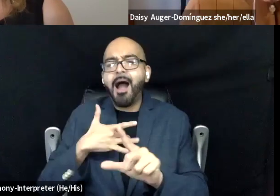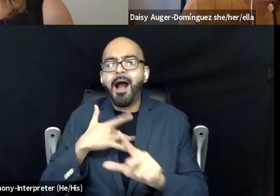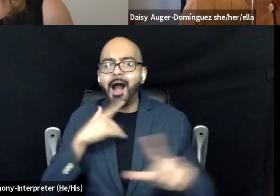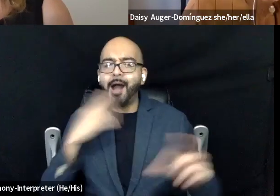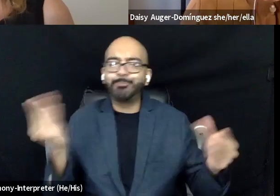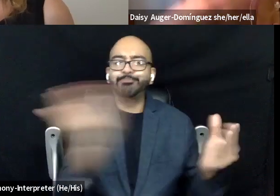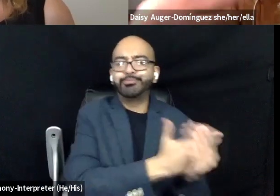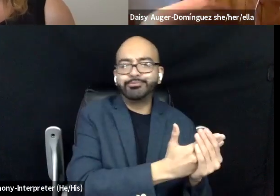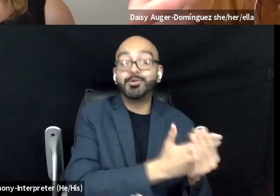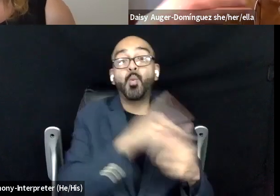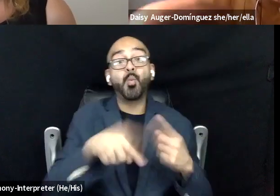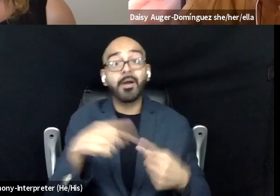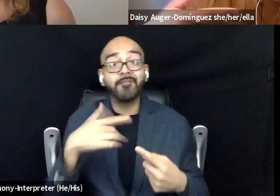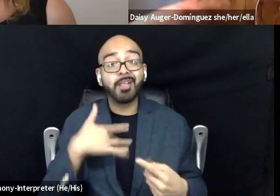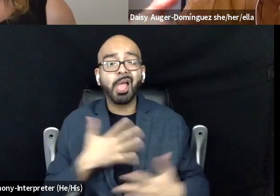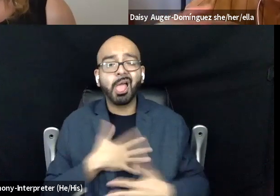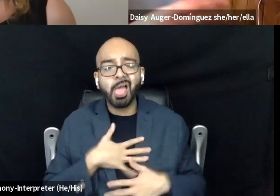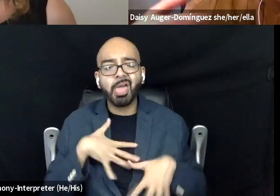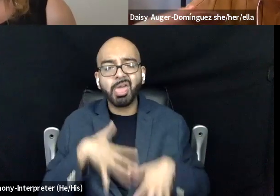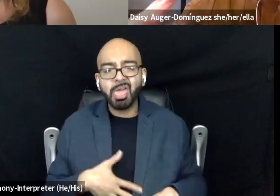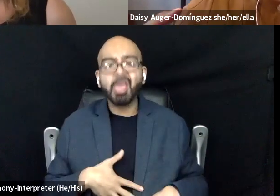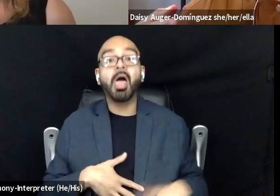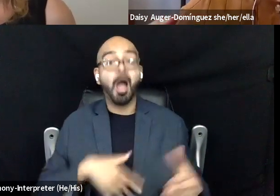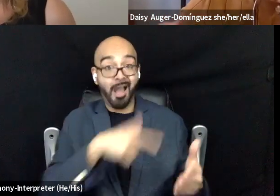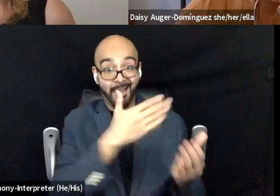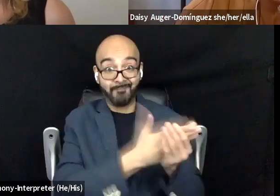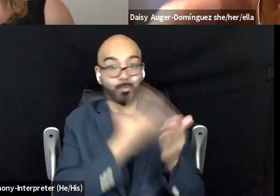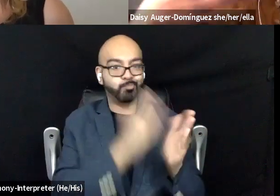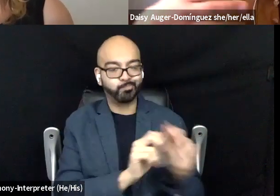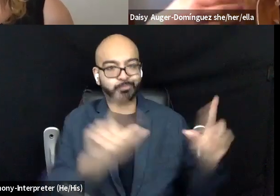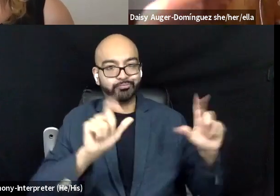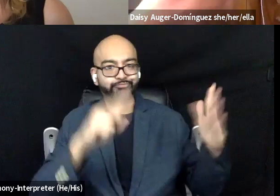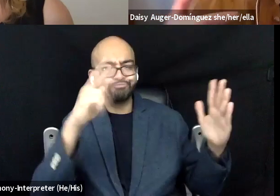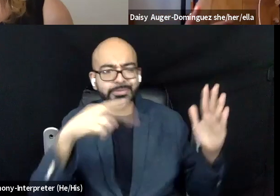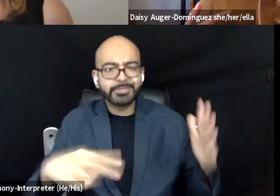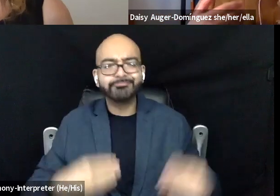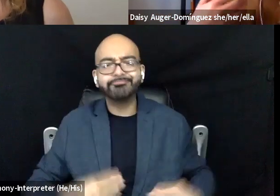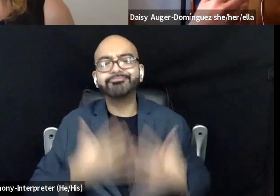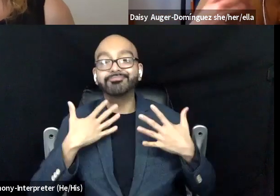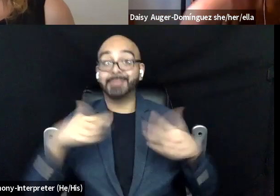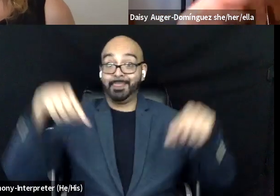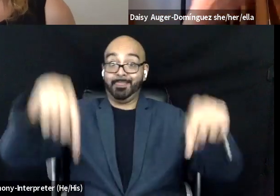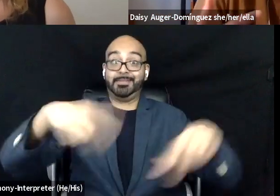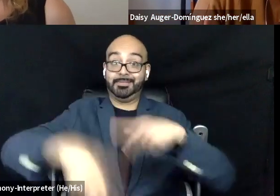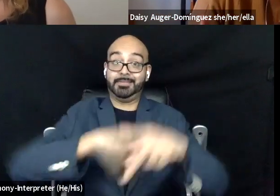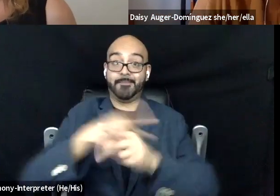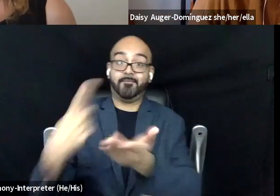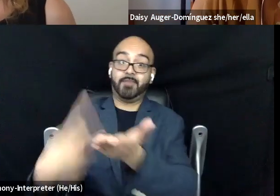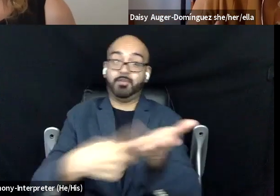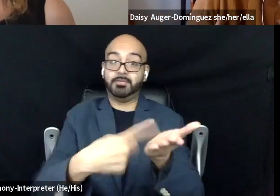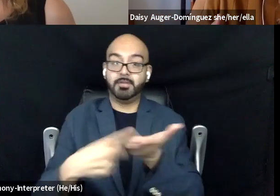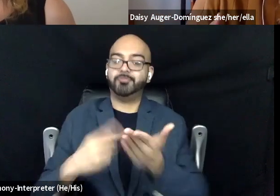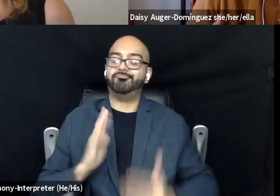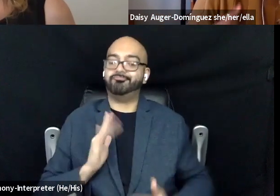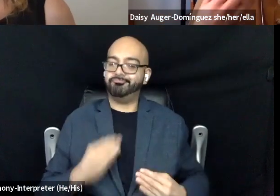up. Having conversations like this are actually inspiring to me, because it allows me to connect to people and to be of service. And I think